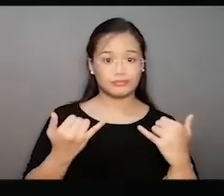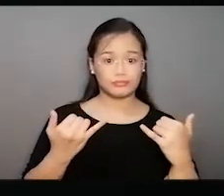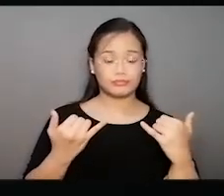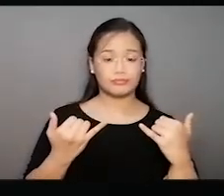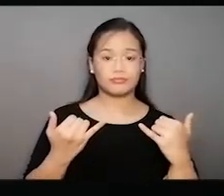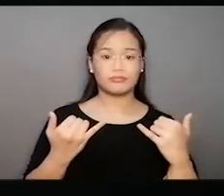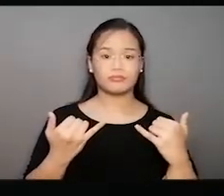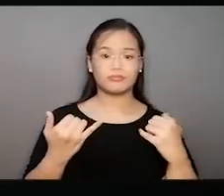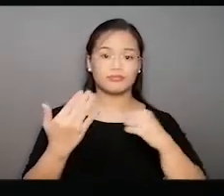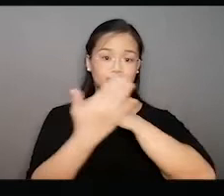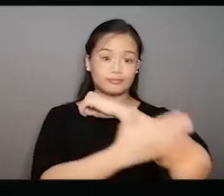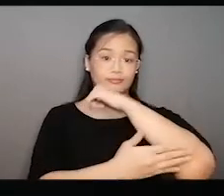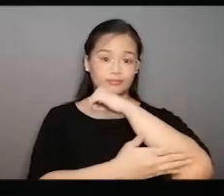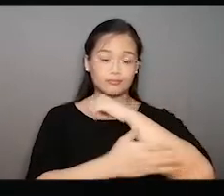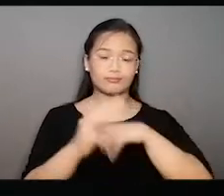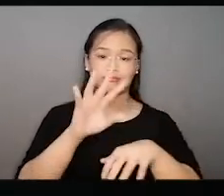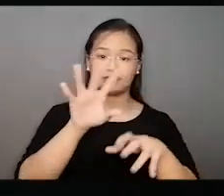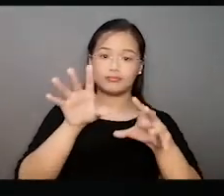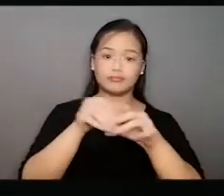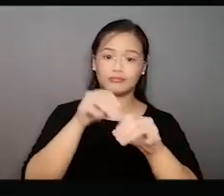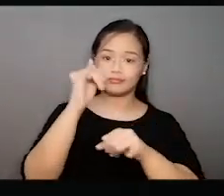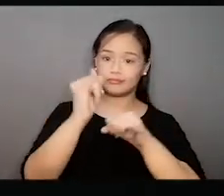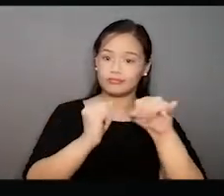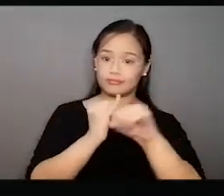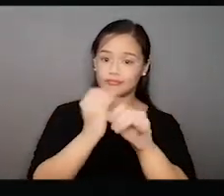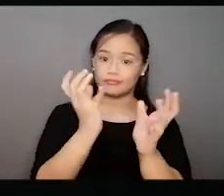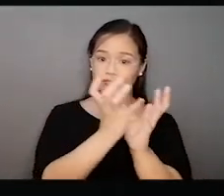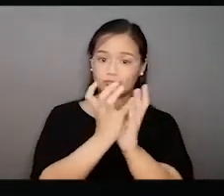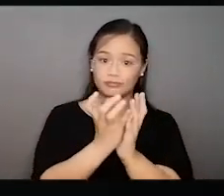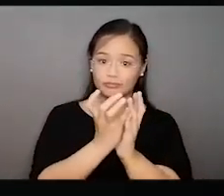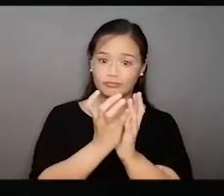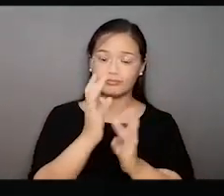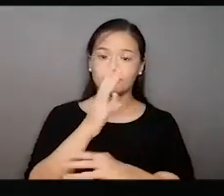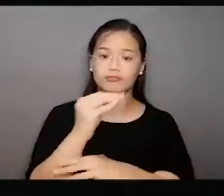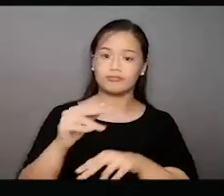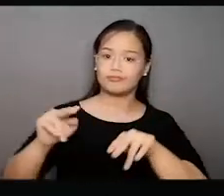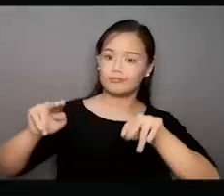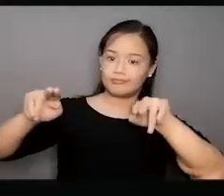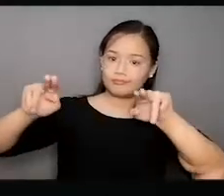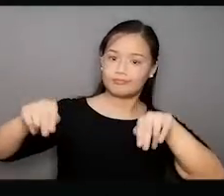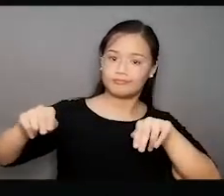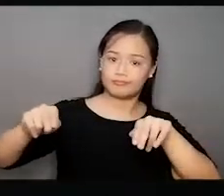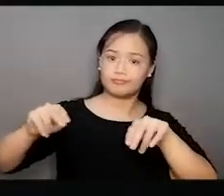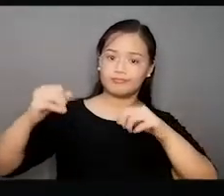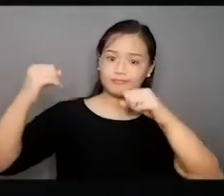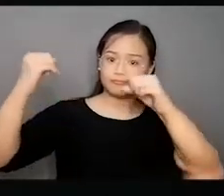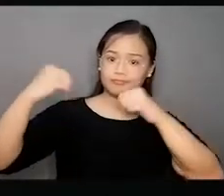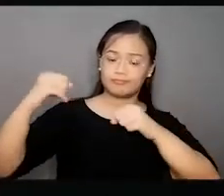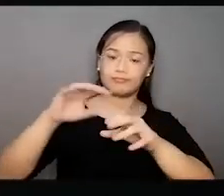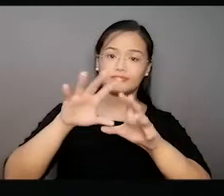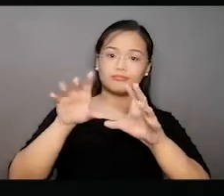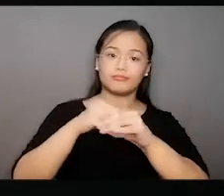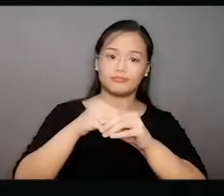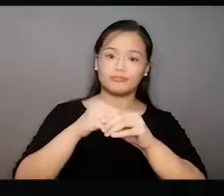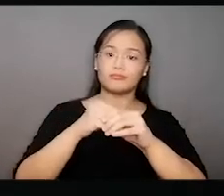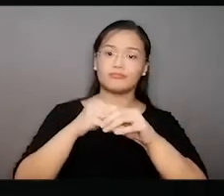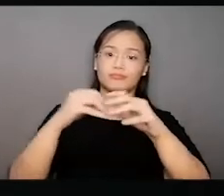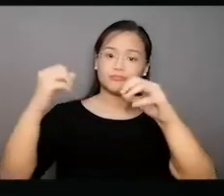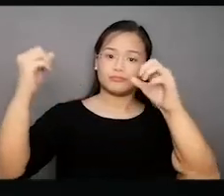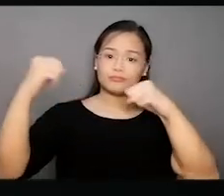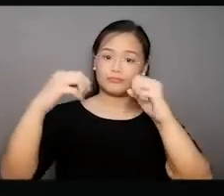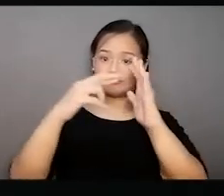of the international community and as parties to these conventions, as an